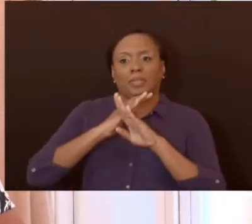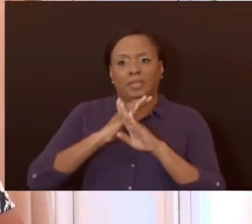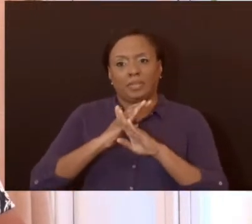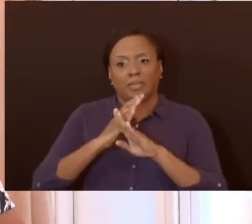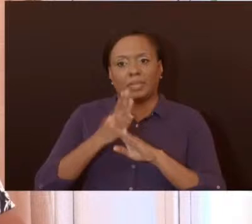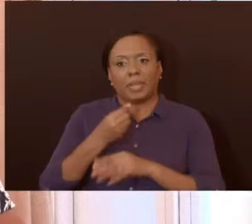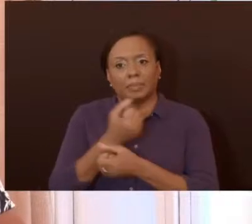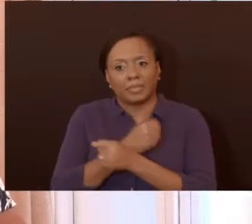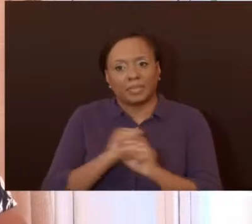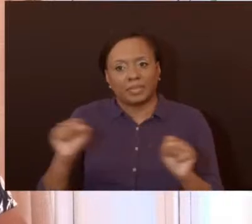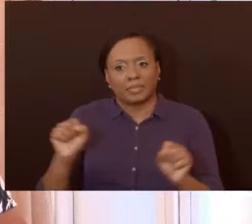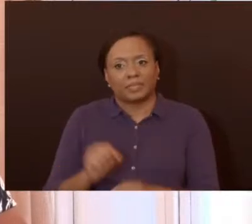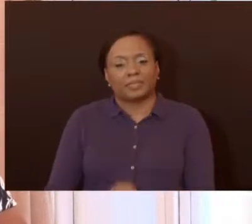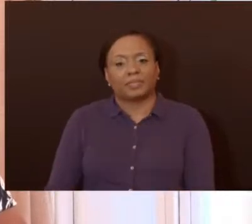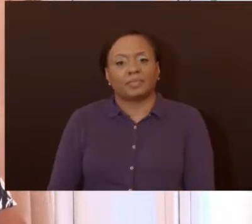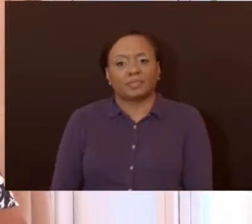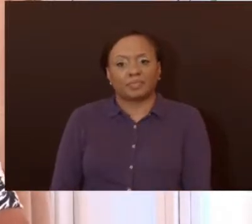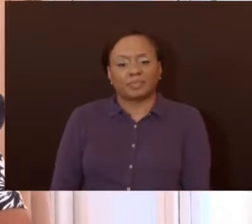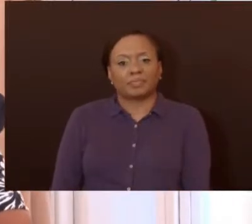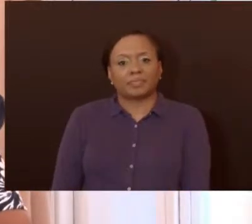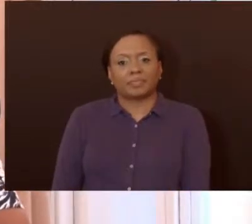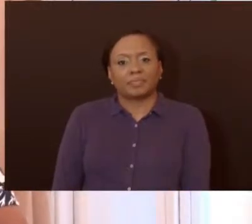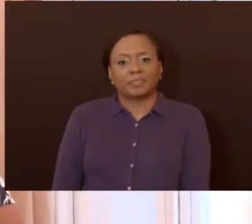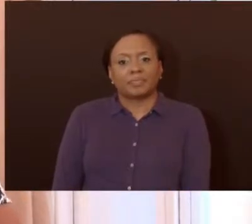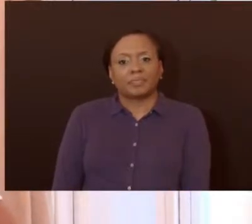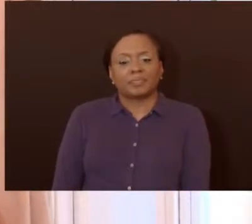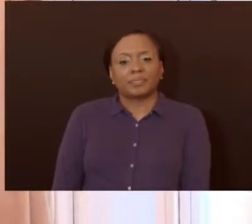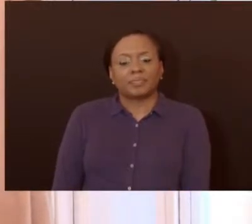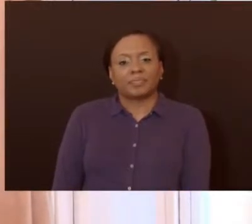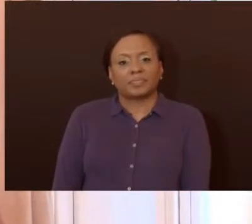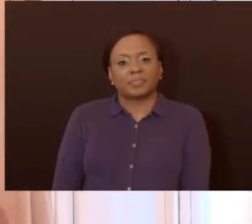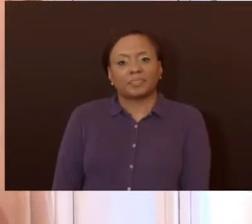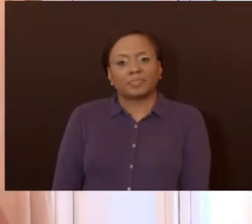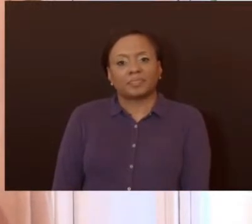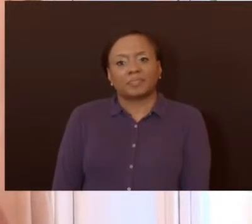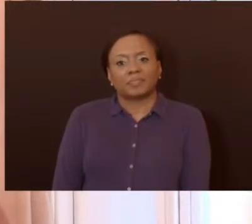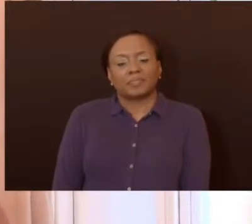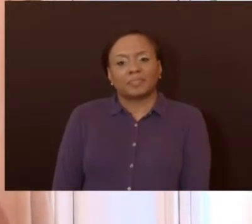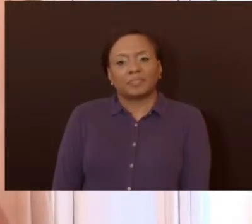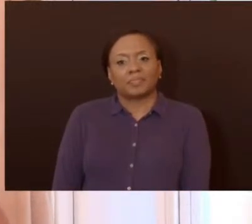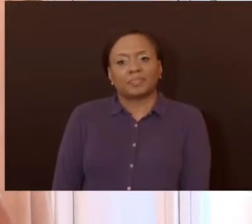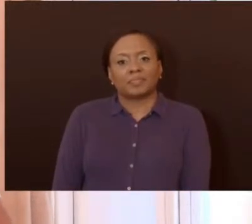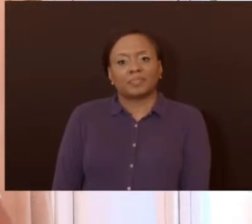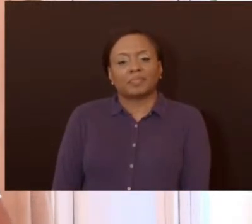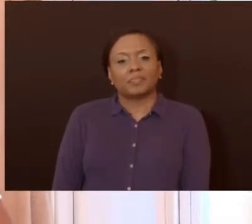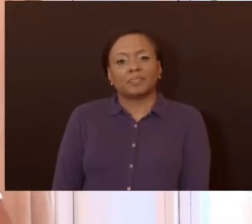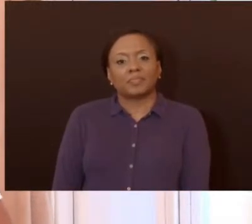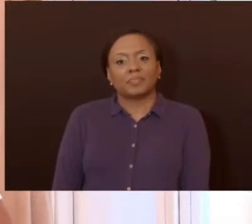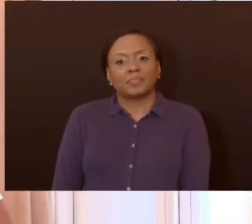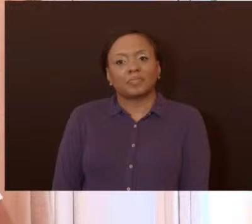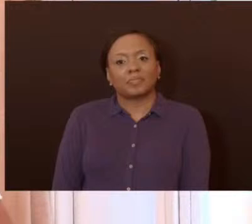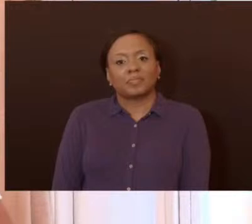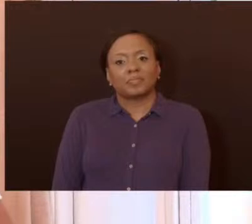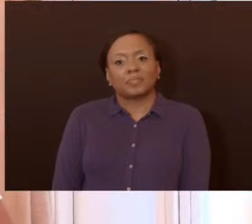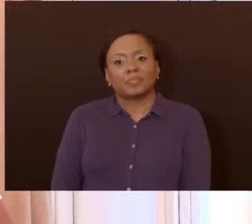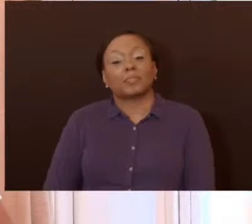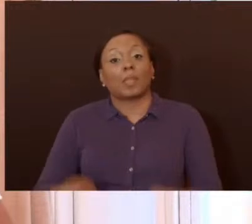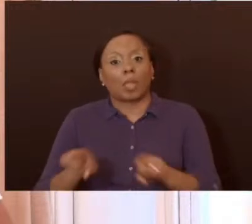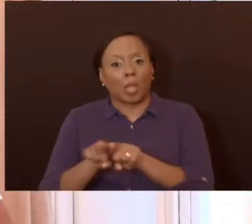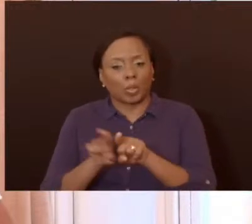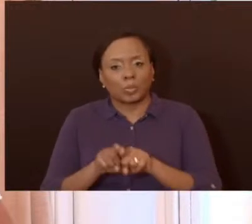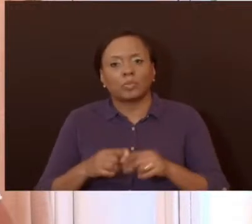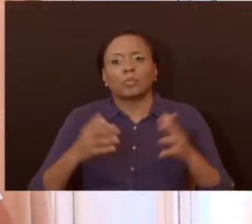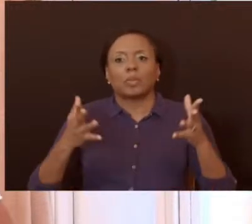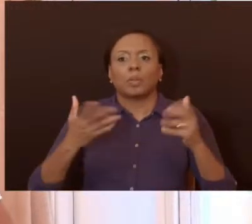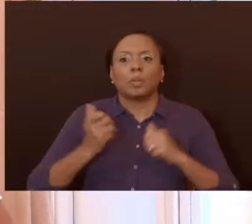ones. On a base of ensuring that we have a balanced diet, exercise routinely, and